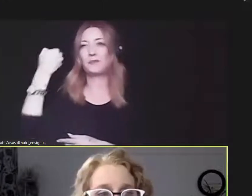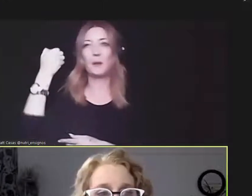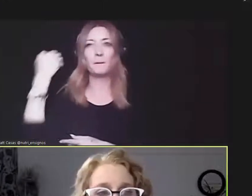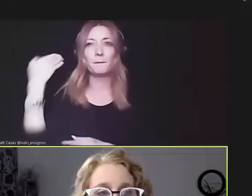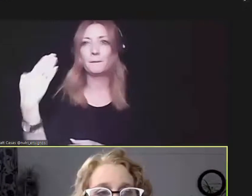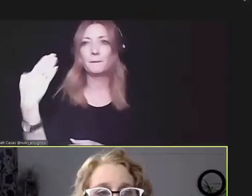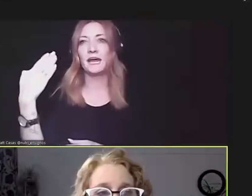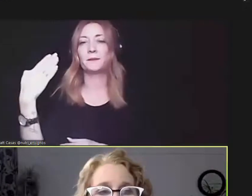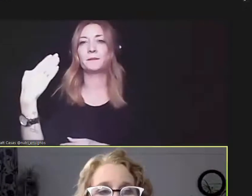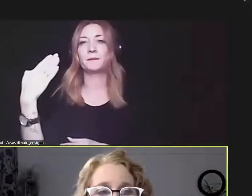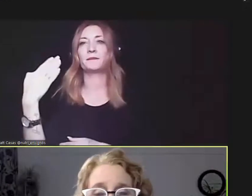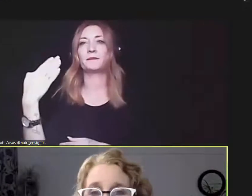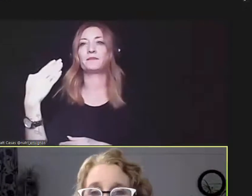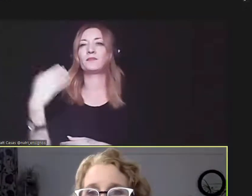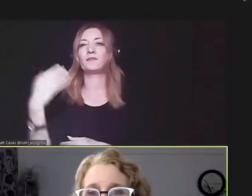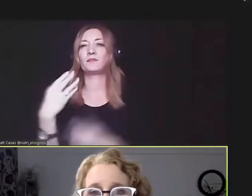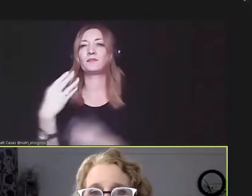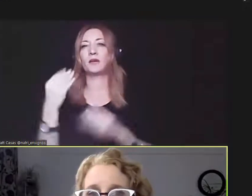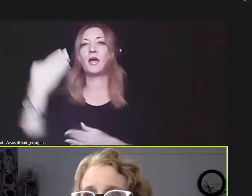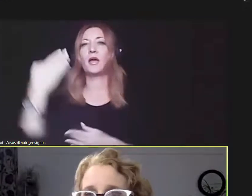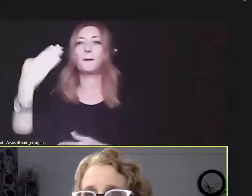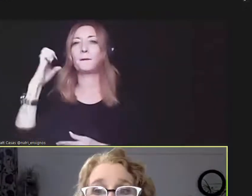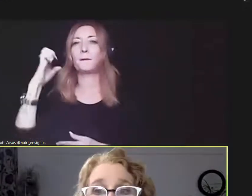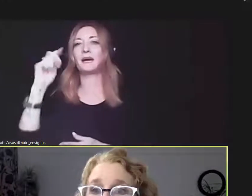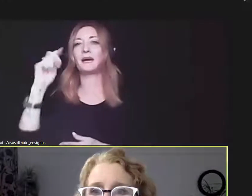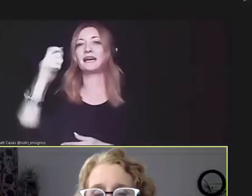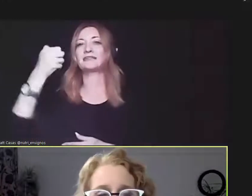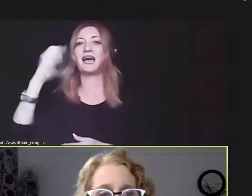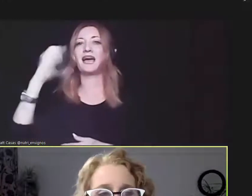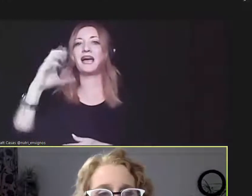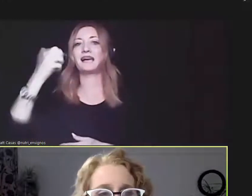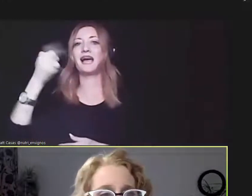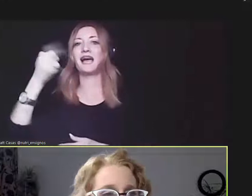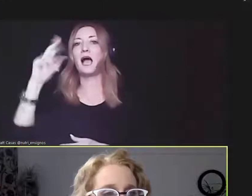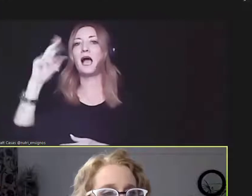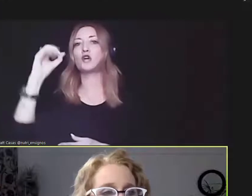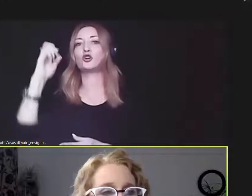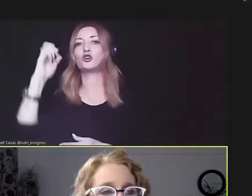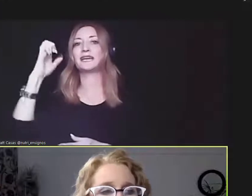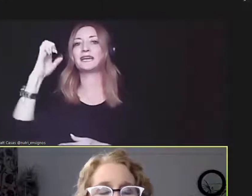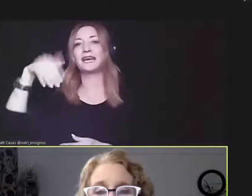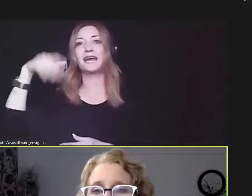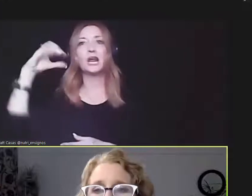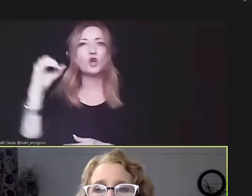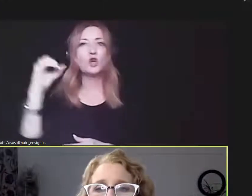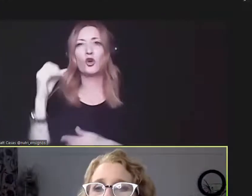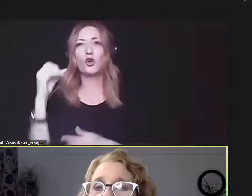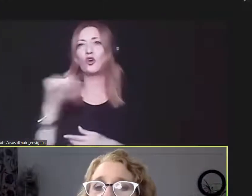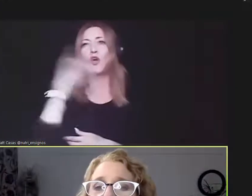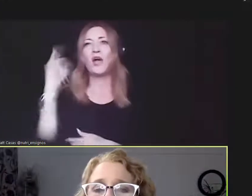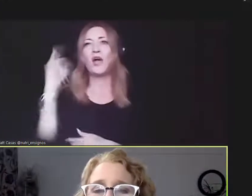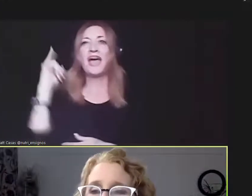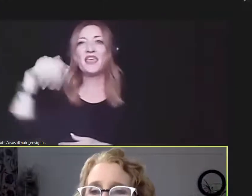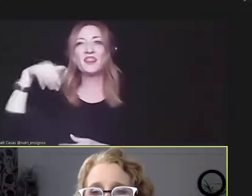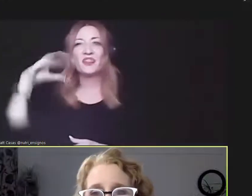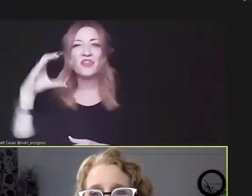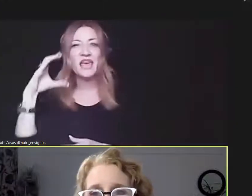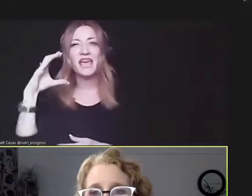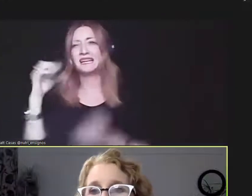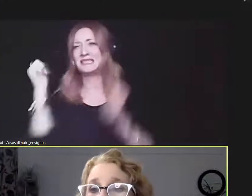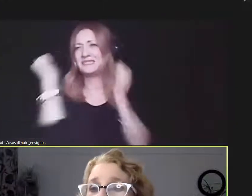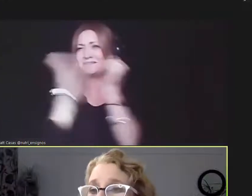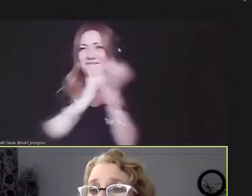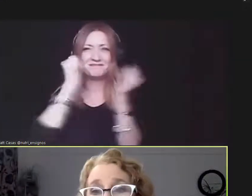beta-carotene, as well as manganese and zinc, loaded with minerals. And these all have beautiful